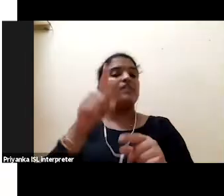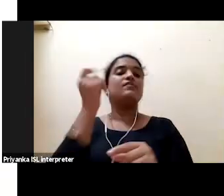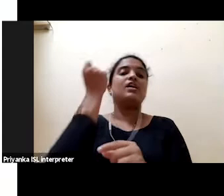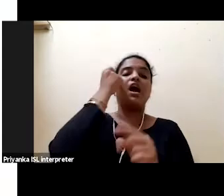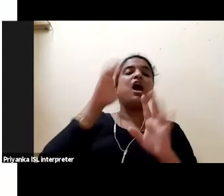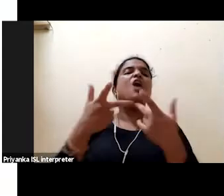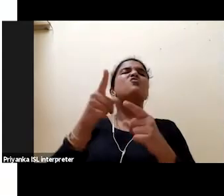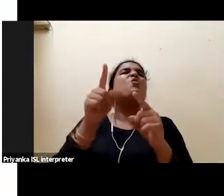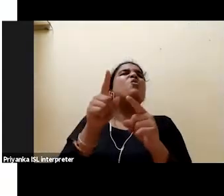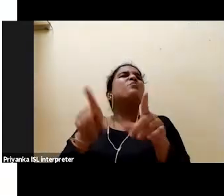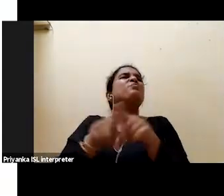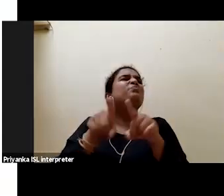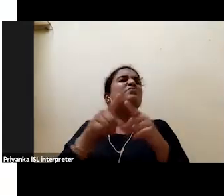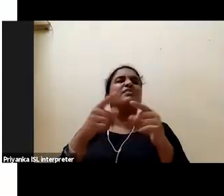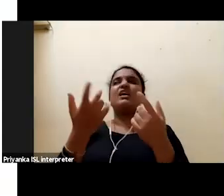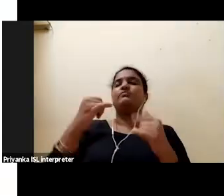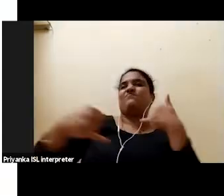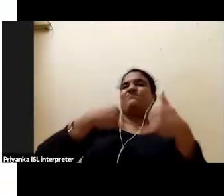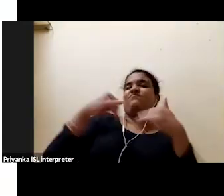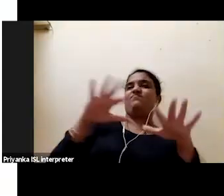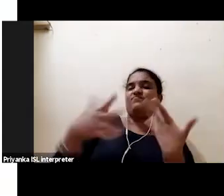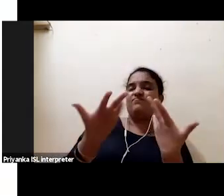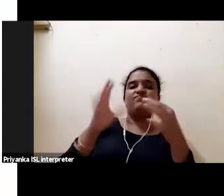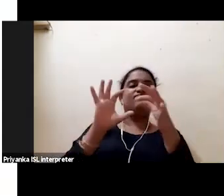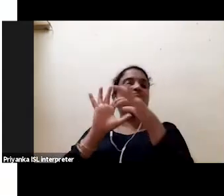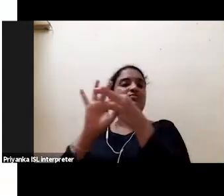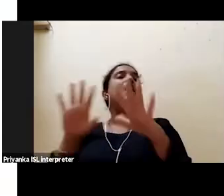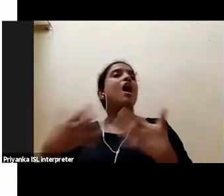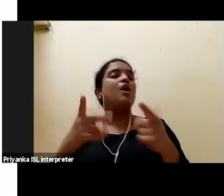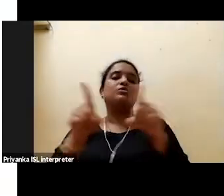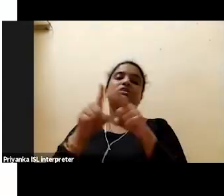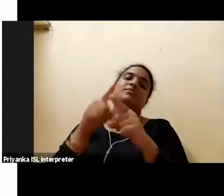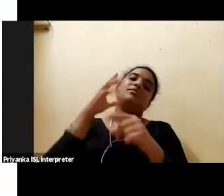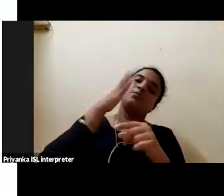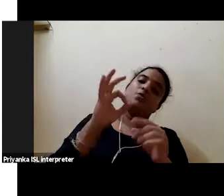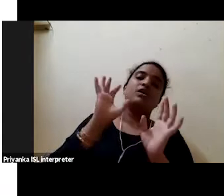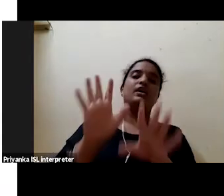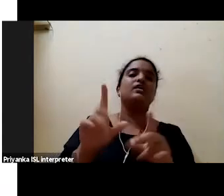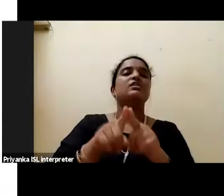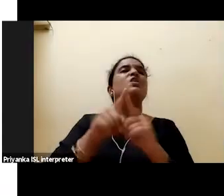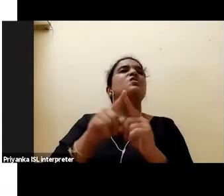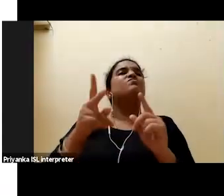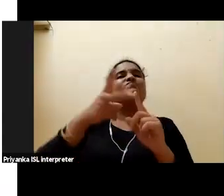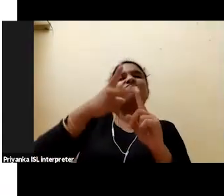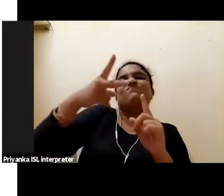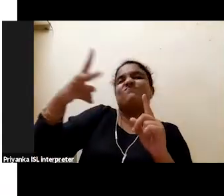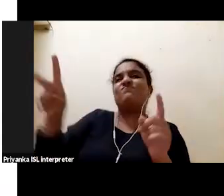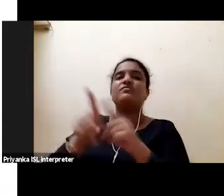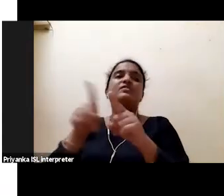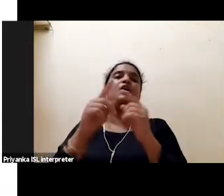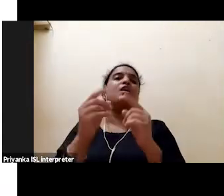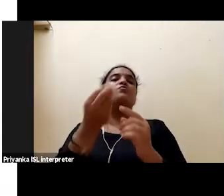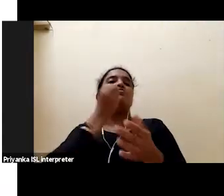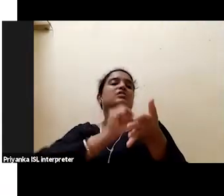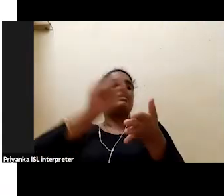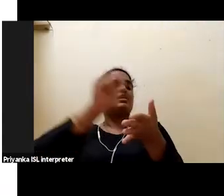what is it that interests you. And for that you need to go through a lot of different varieties of food writing.